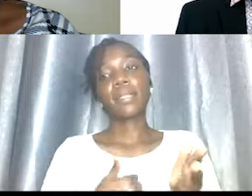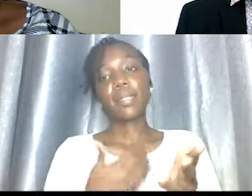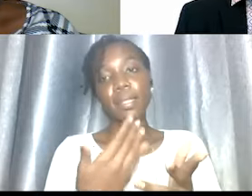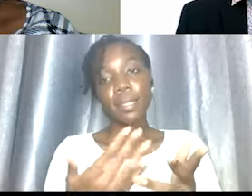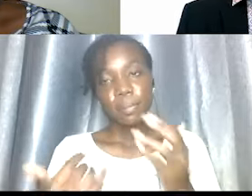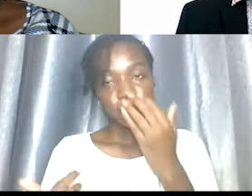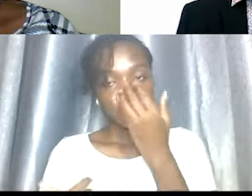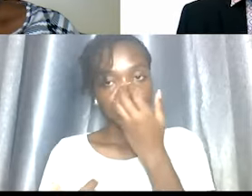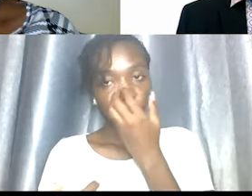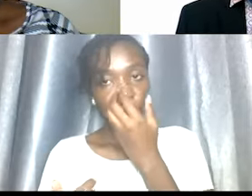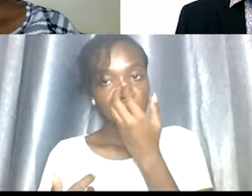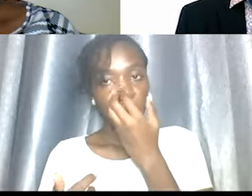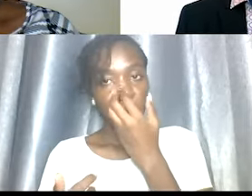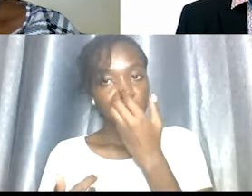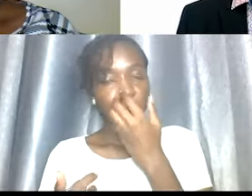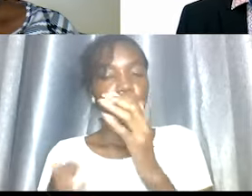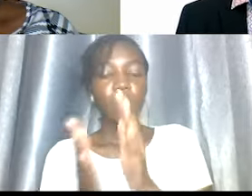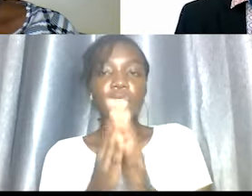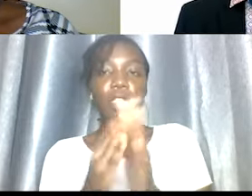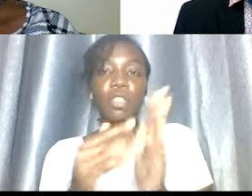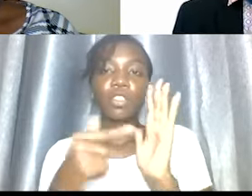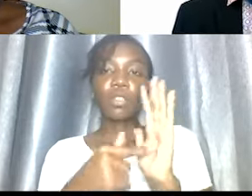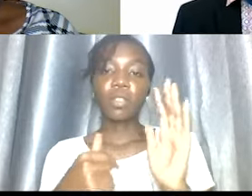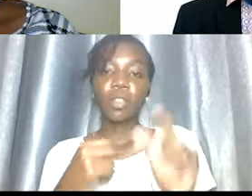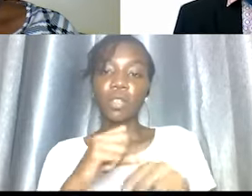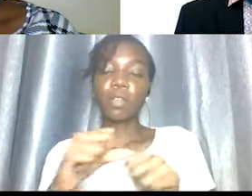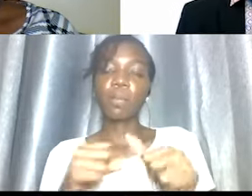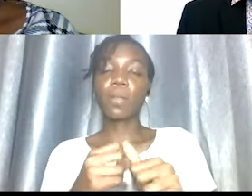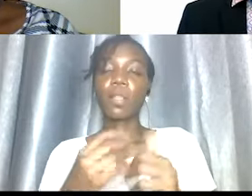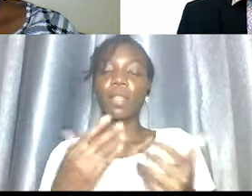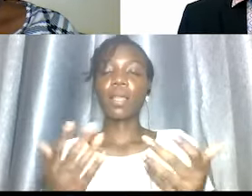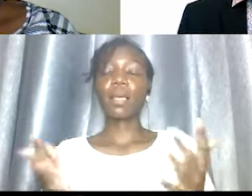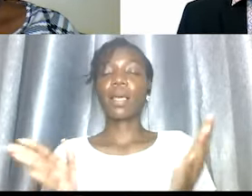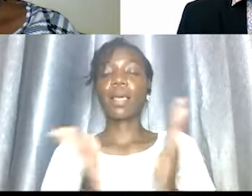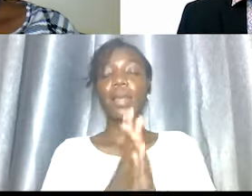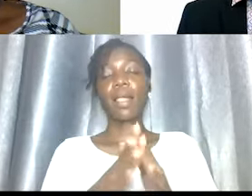the stores were tailored after Walmart. After